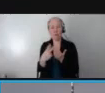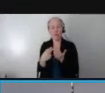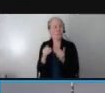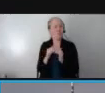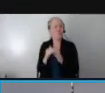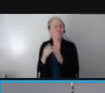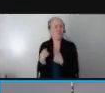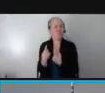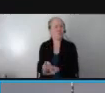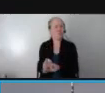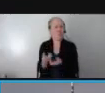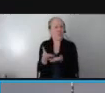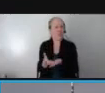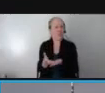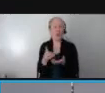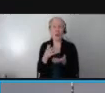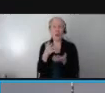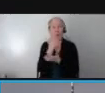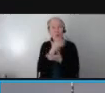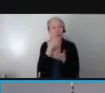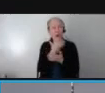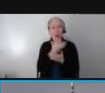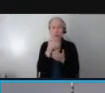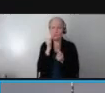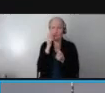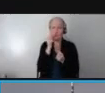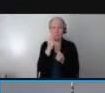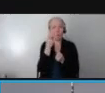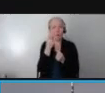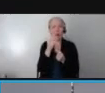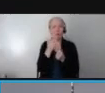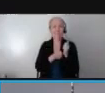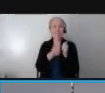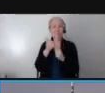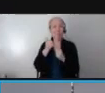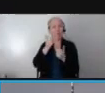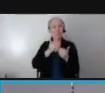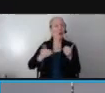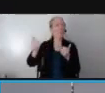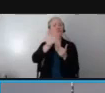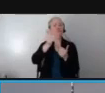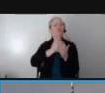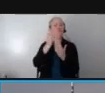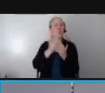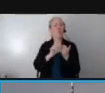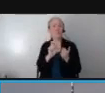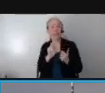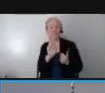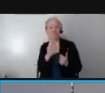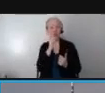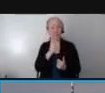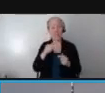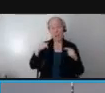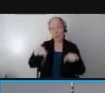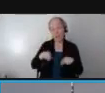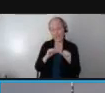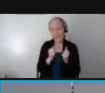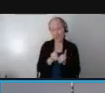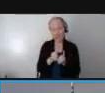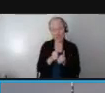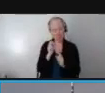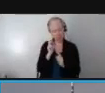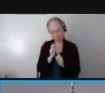is one of the most forward-thinking programs I have ever seen. This agency has done a really nice